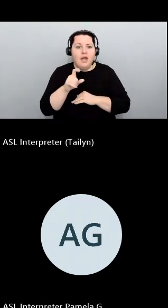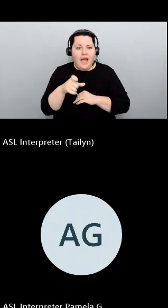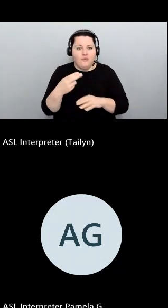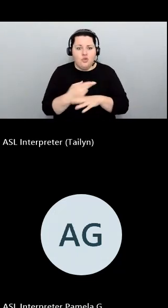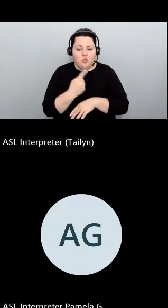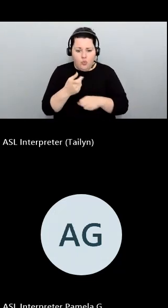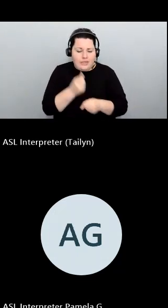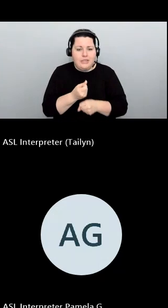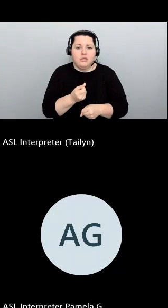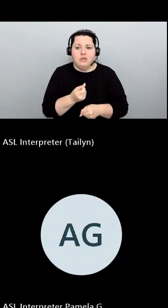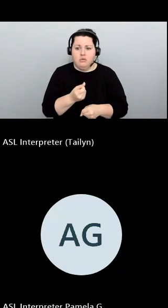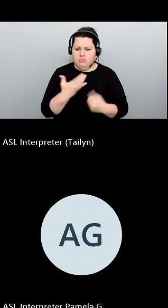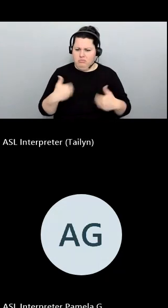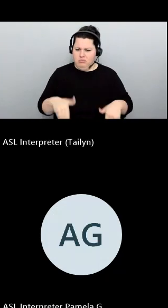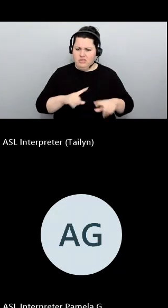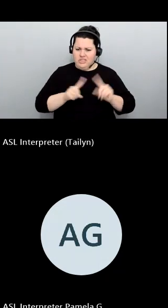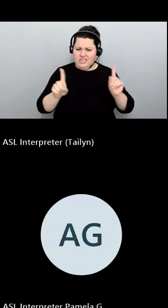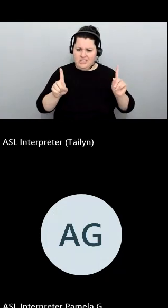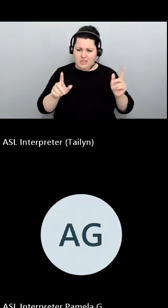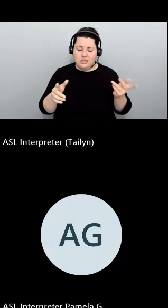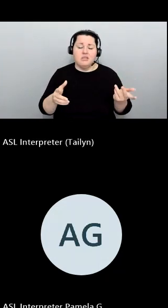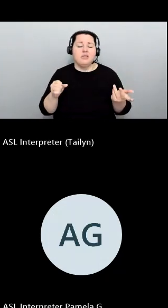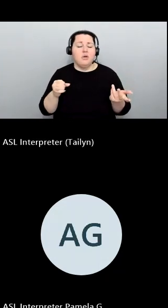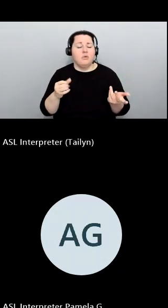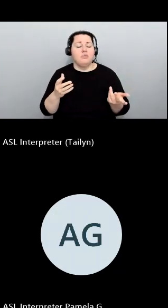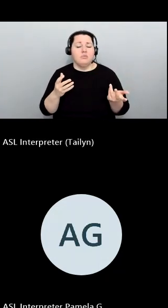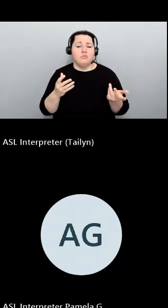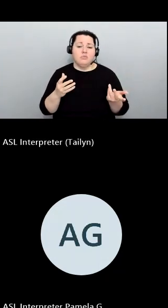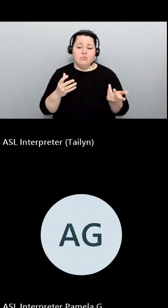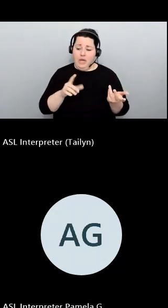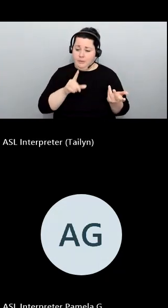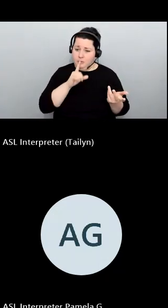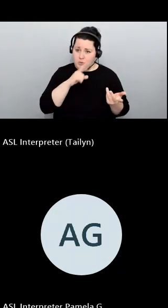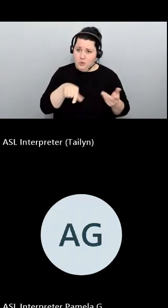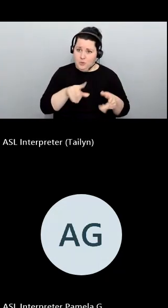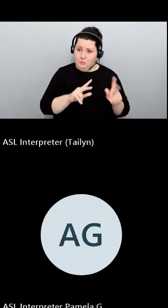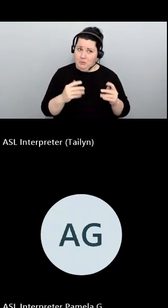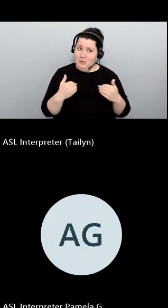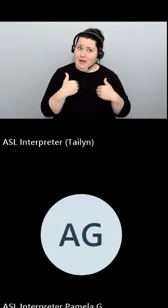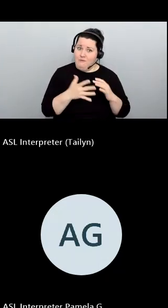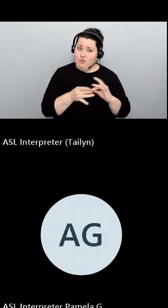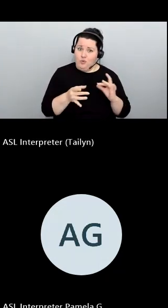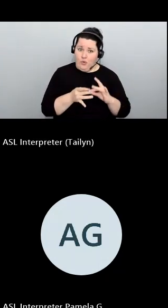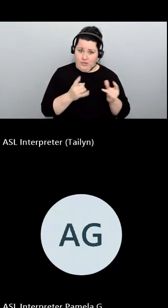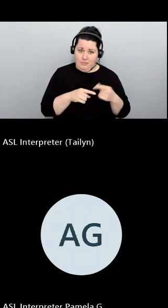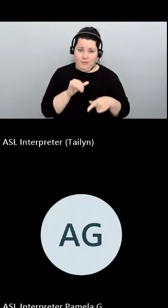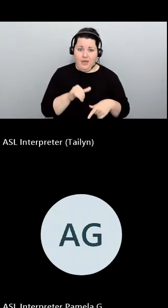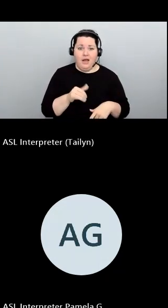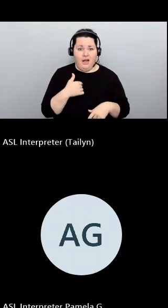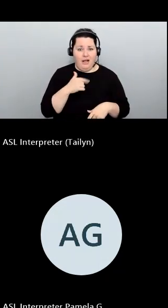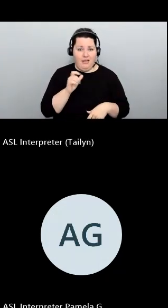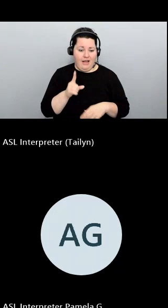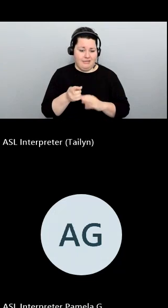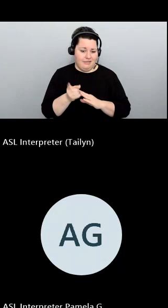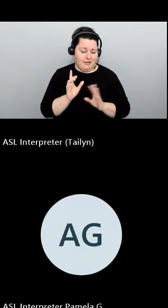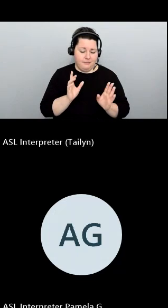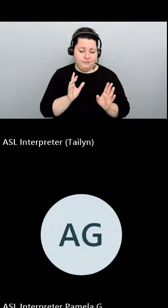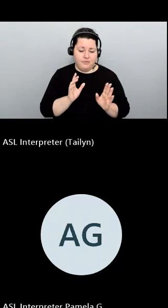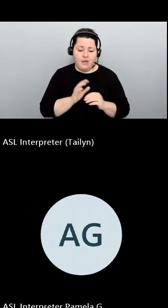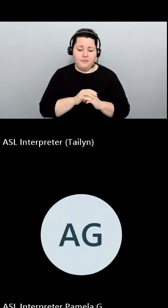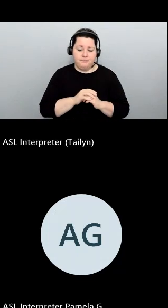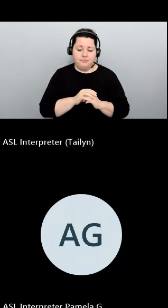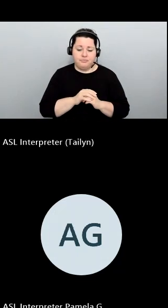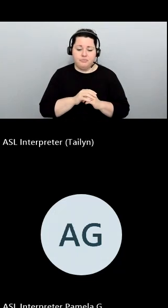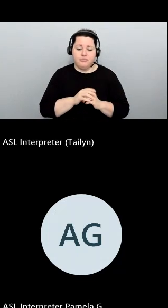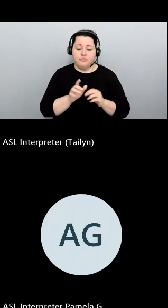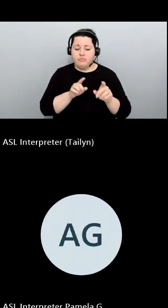difference. I'm sure there's people that have stories about that, so I'm going to ask about that in a second.